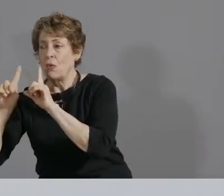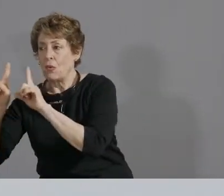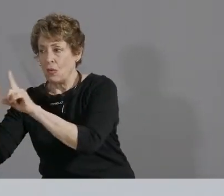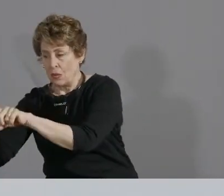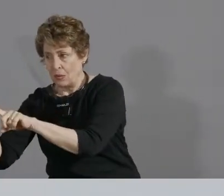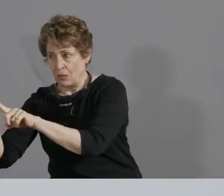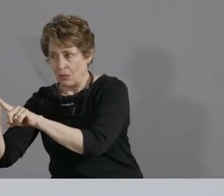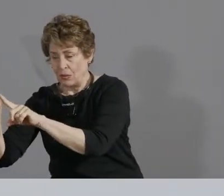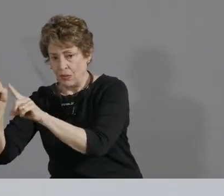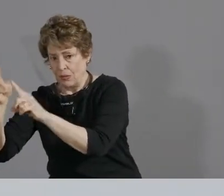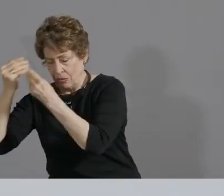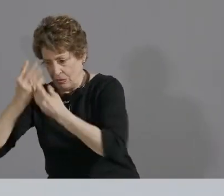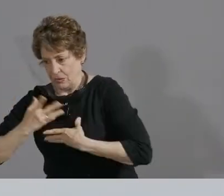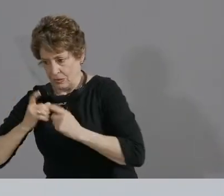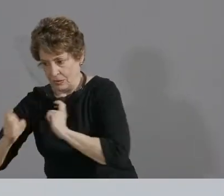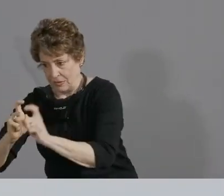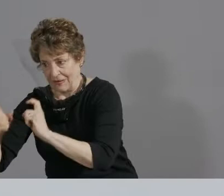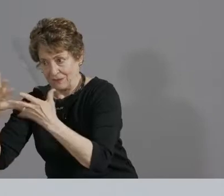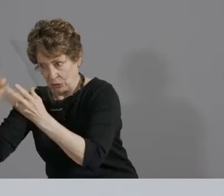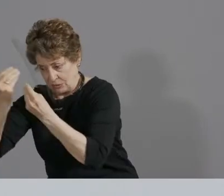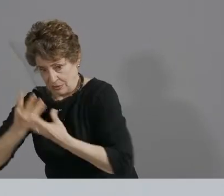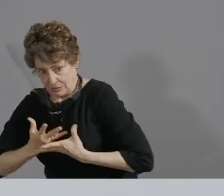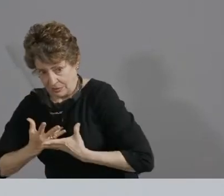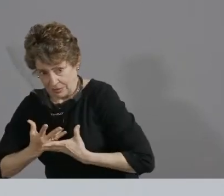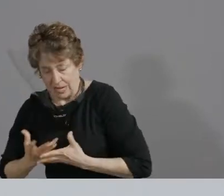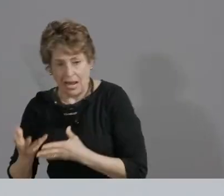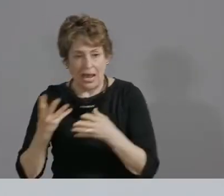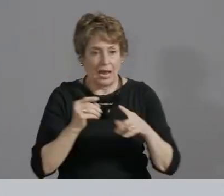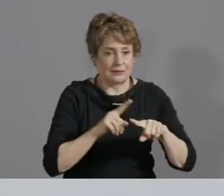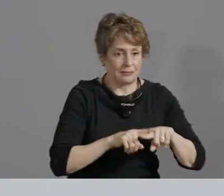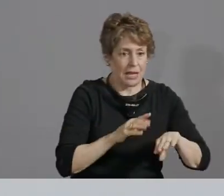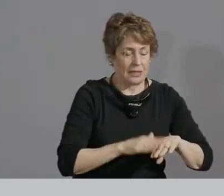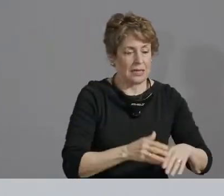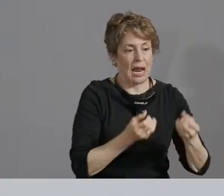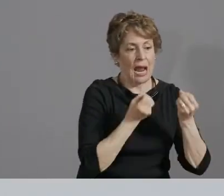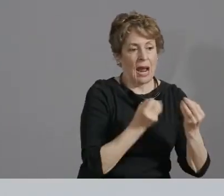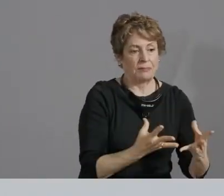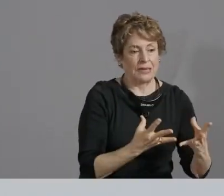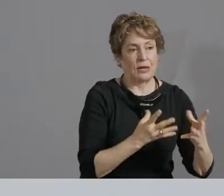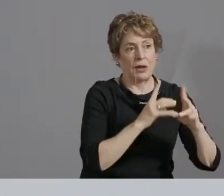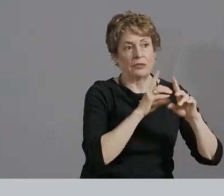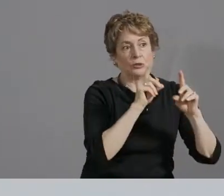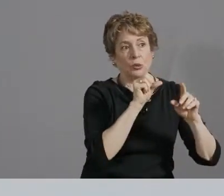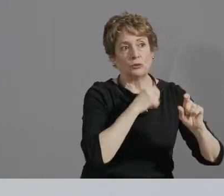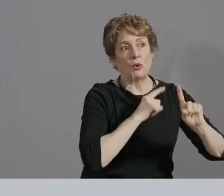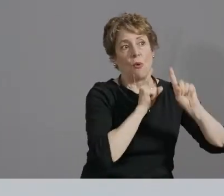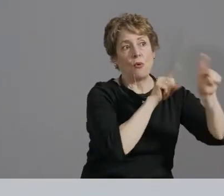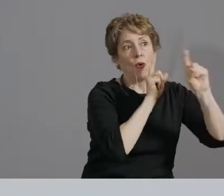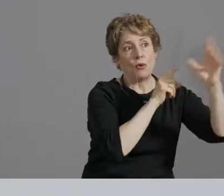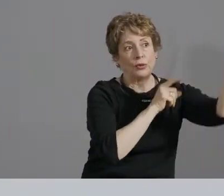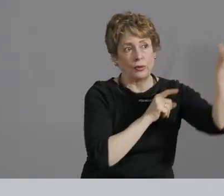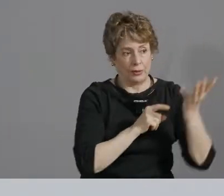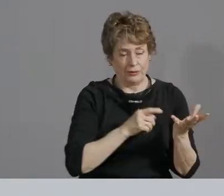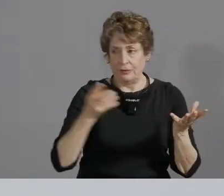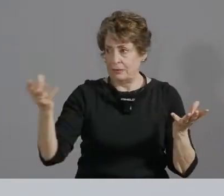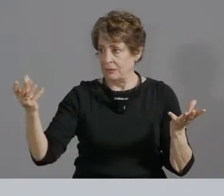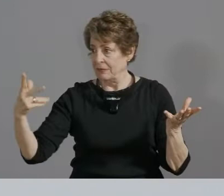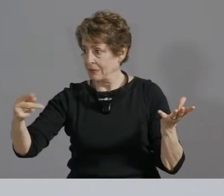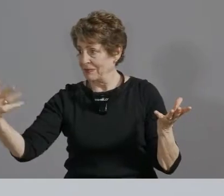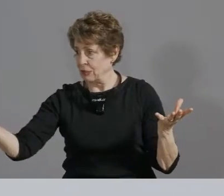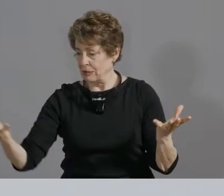individual divided by the number of doses that have been ordered by that jurisdiction.